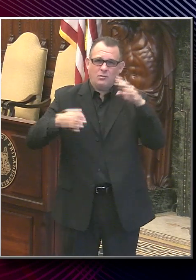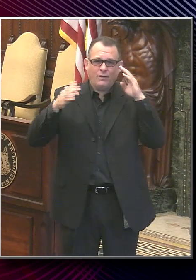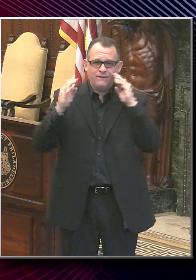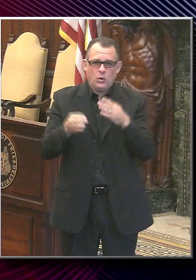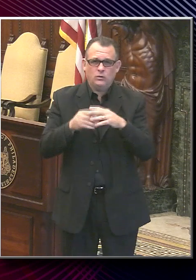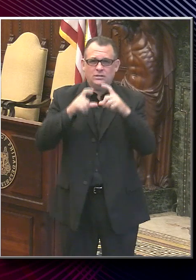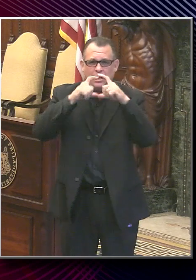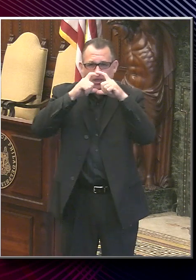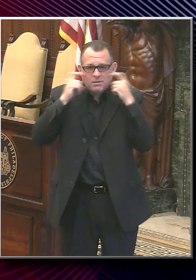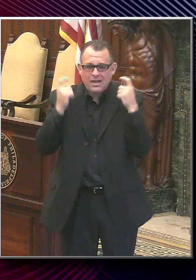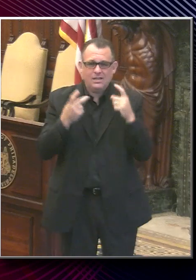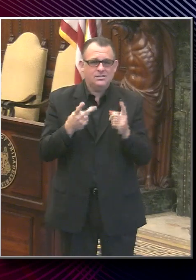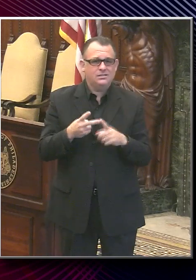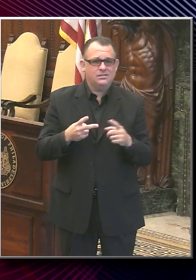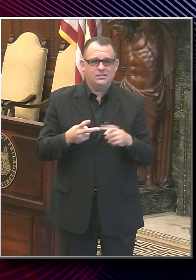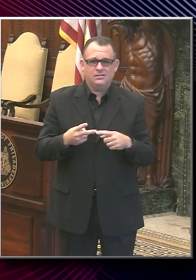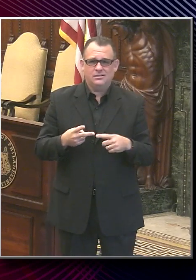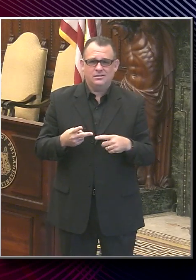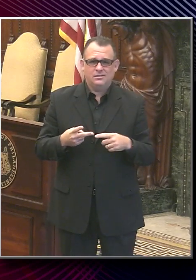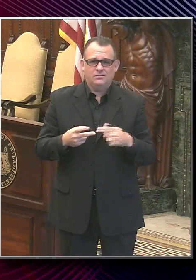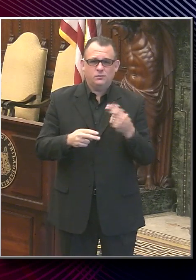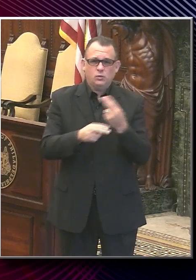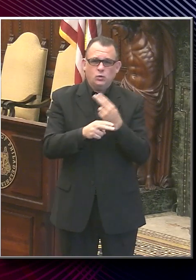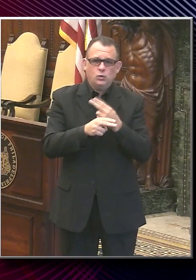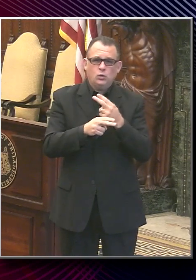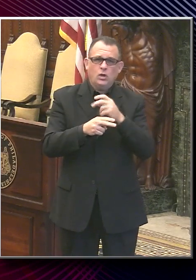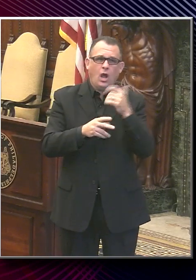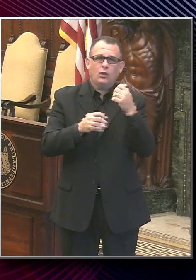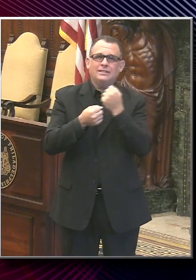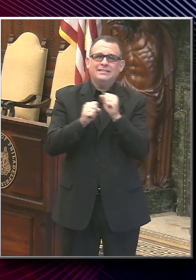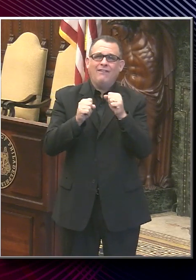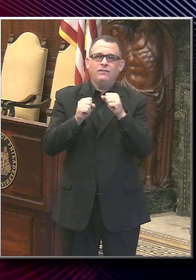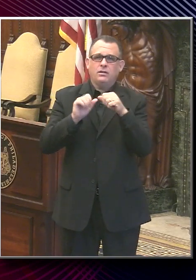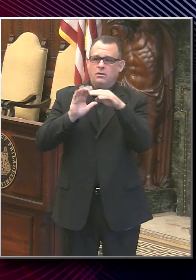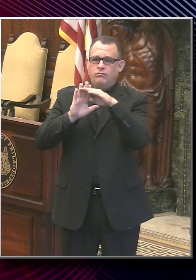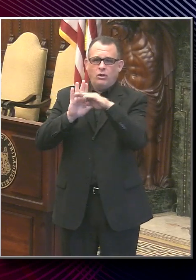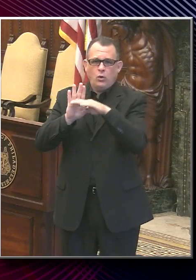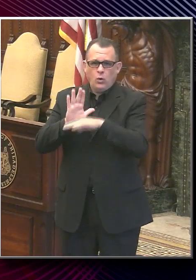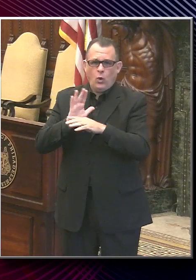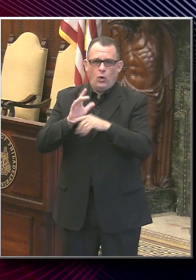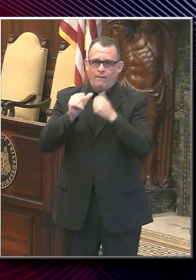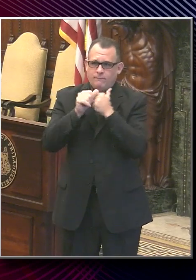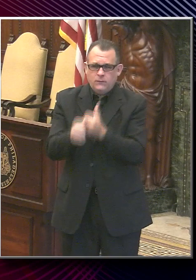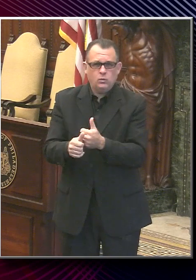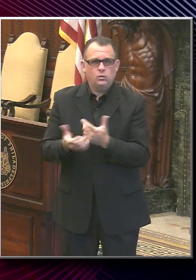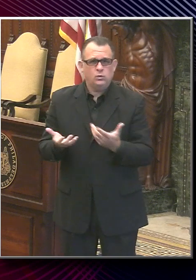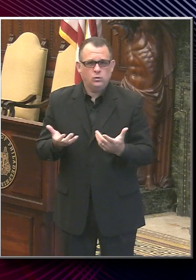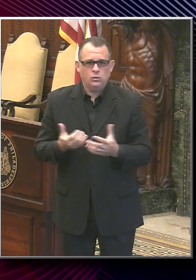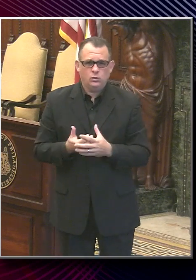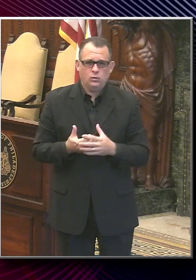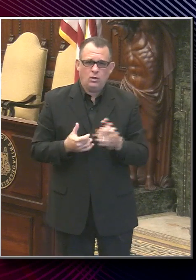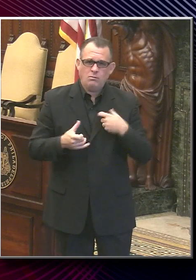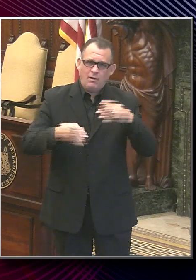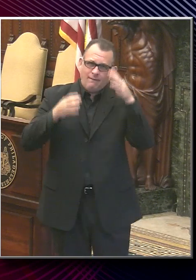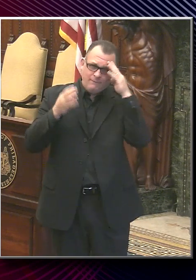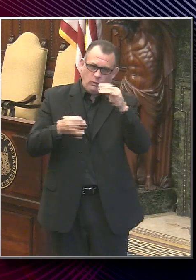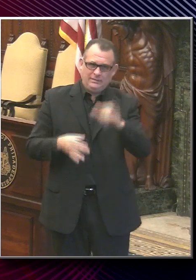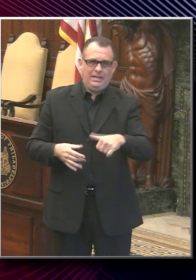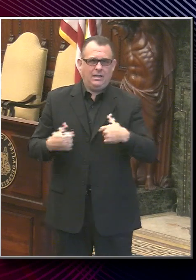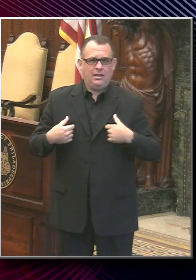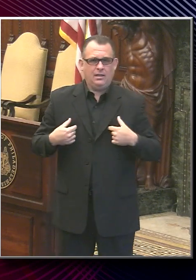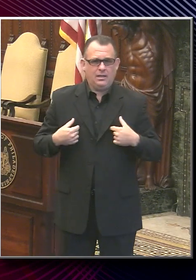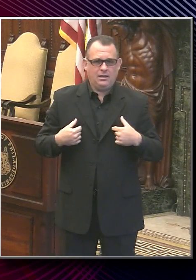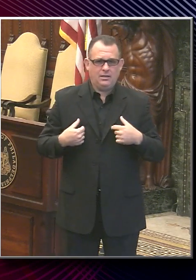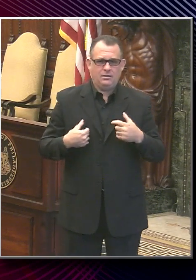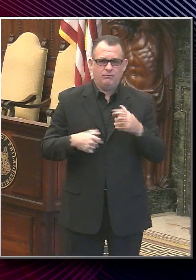masking and following all the other safety precautions to prevent the spread from one to another. That's what we focused on, and we do think, based on our